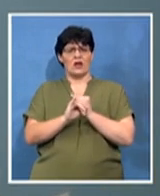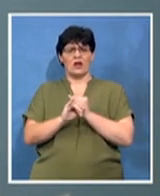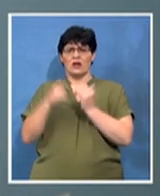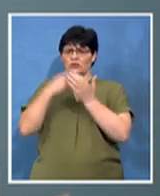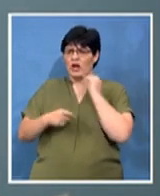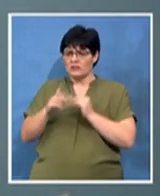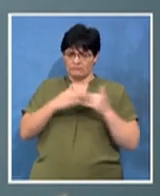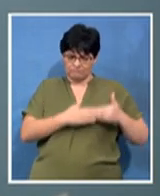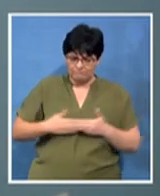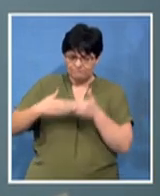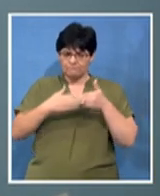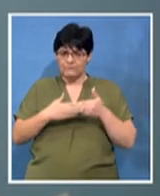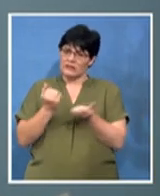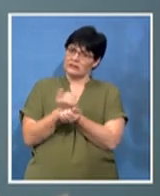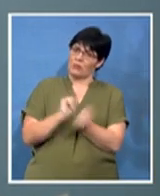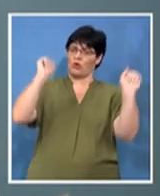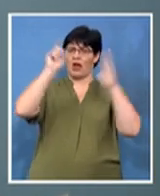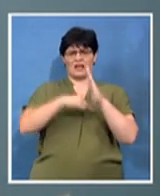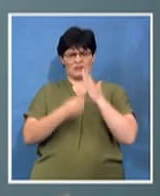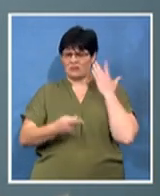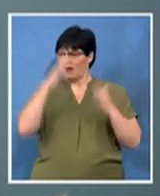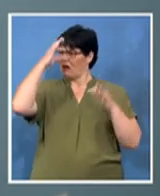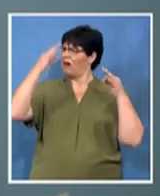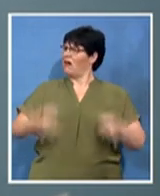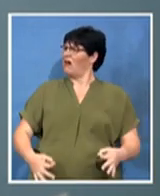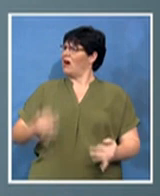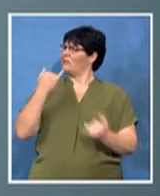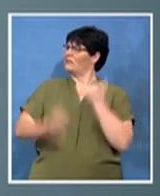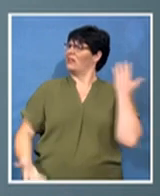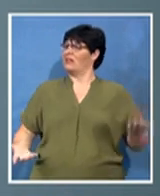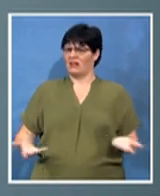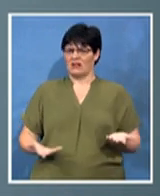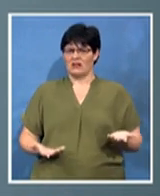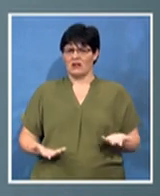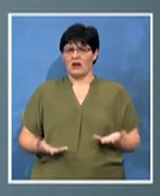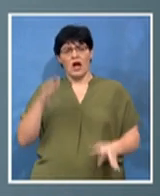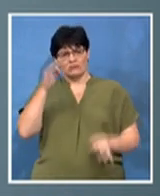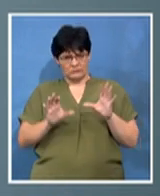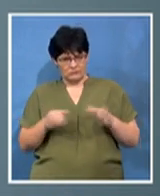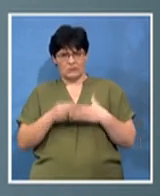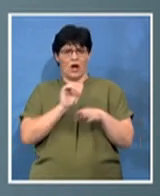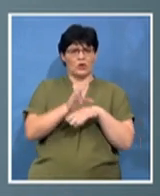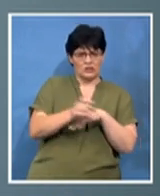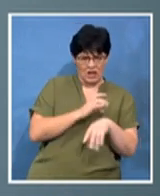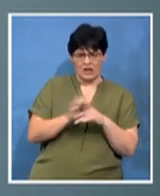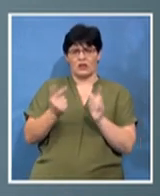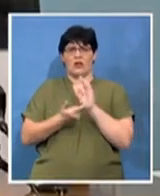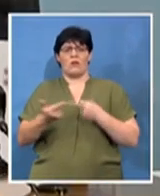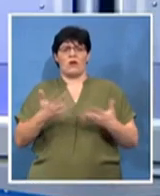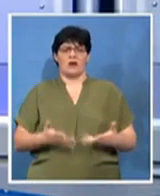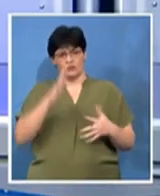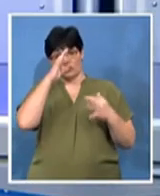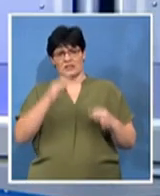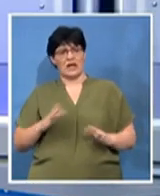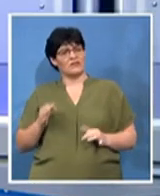make such a flawed decision. The party is consulting lawyers to decide on the way forward. Well, let's bring